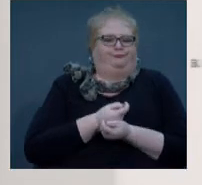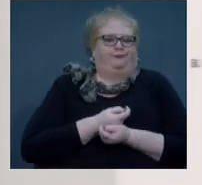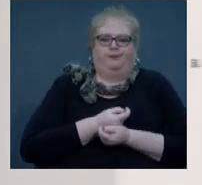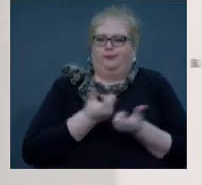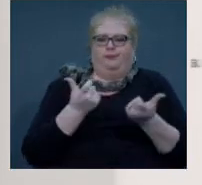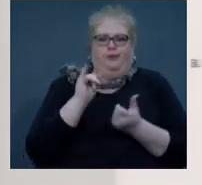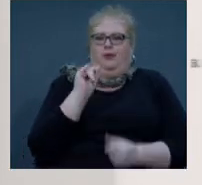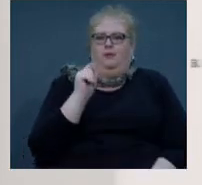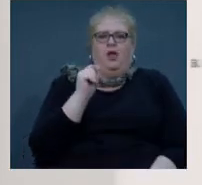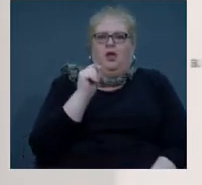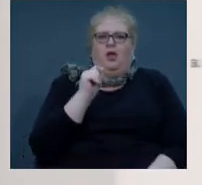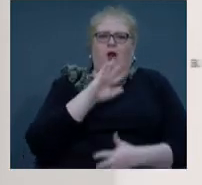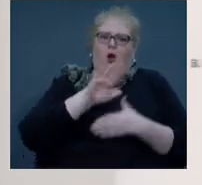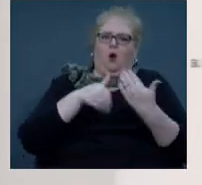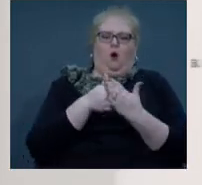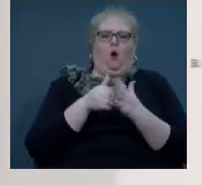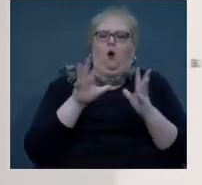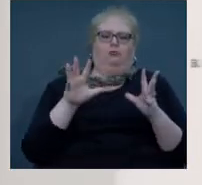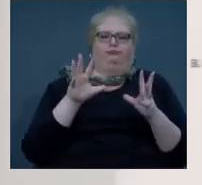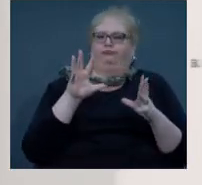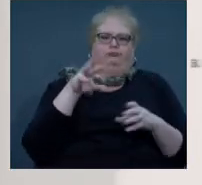for citizen communication.